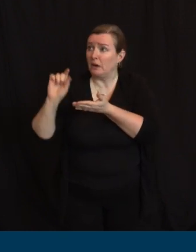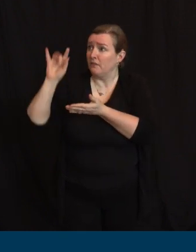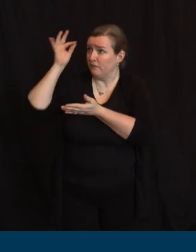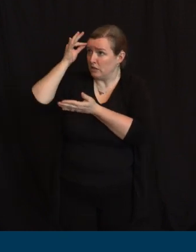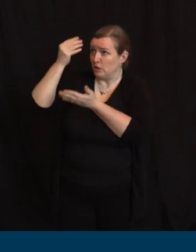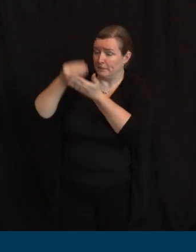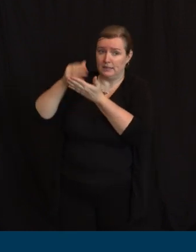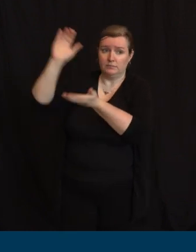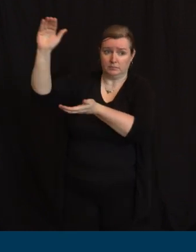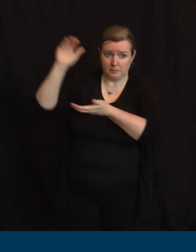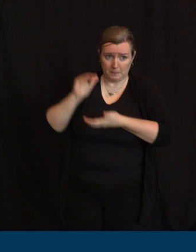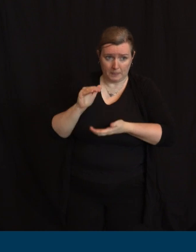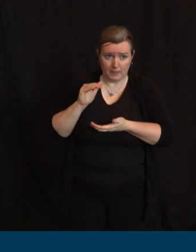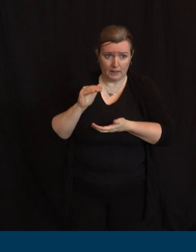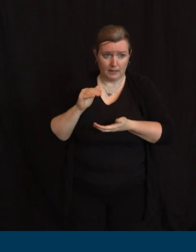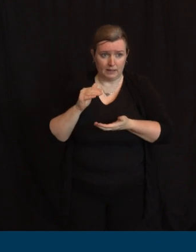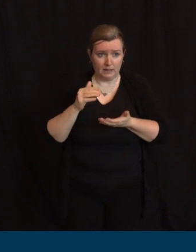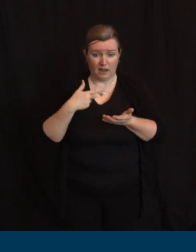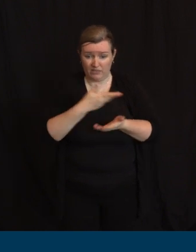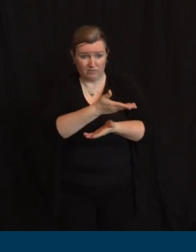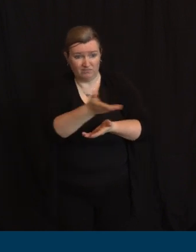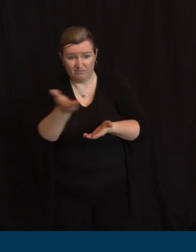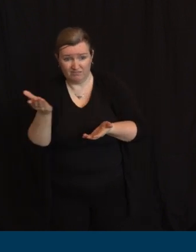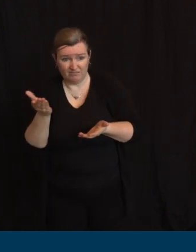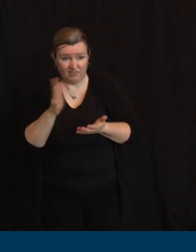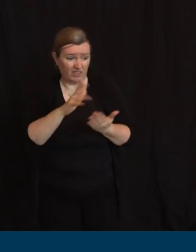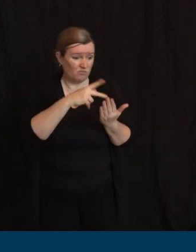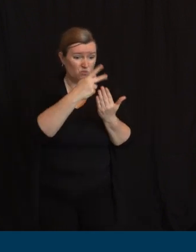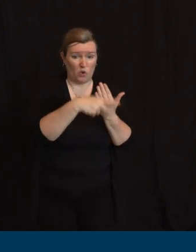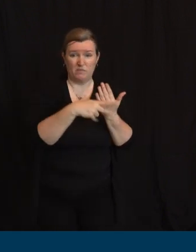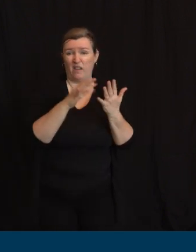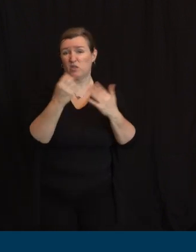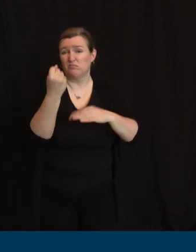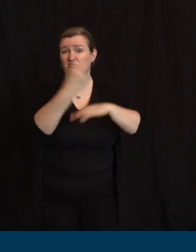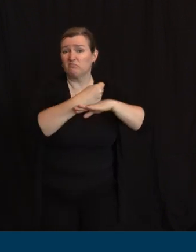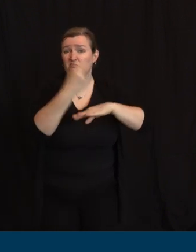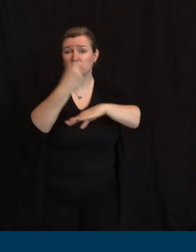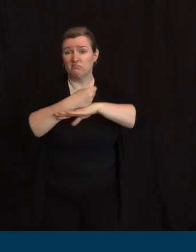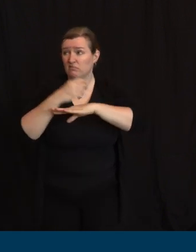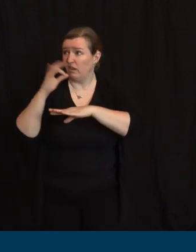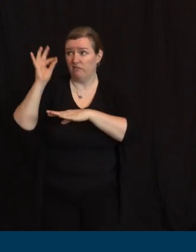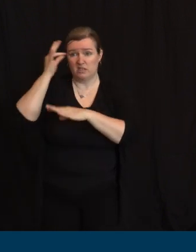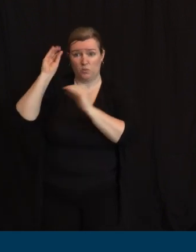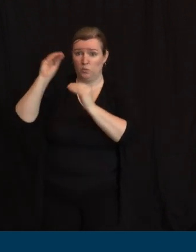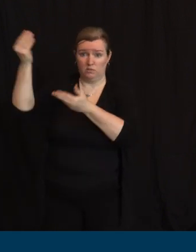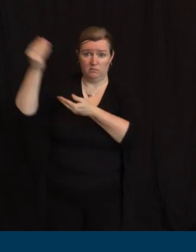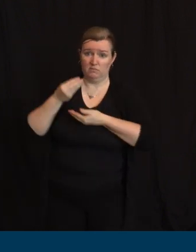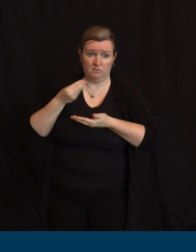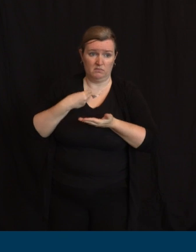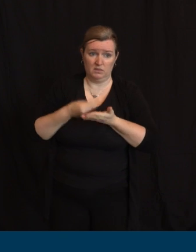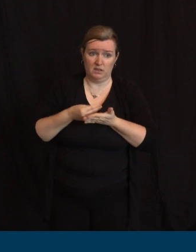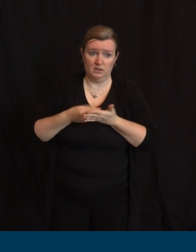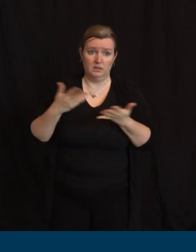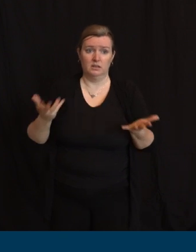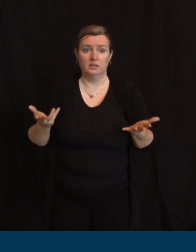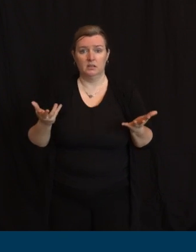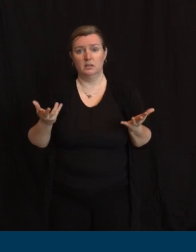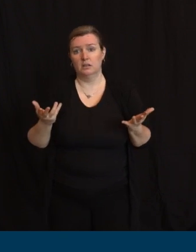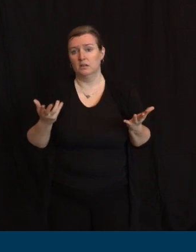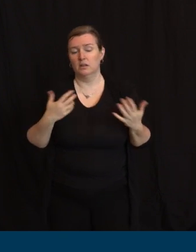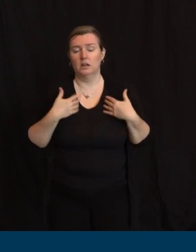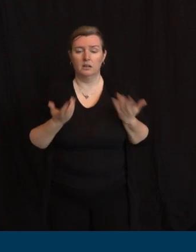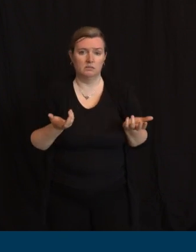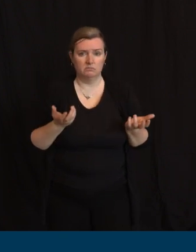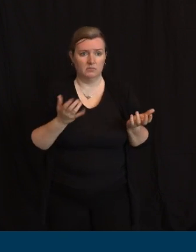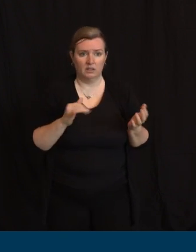that will affect everybody in this entire state. There's just no other way around it. And I hope it doesn't come to that. I think it's a much more prudent, it's a